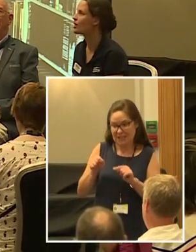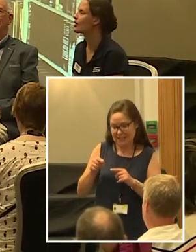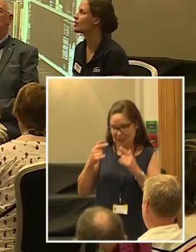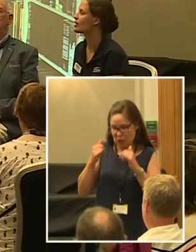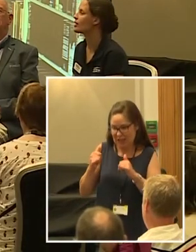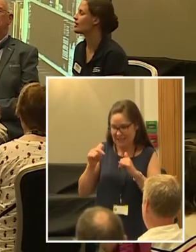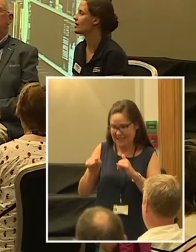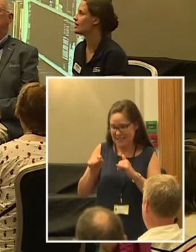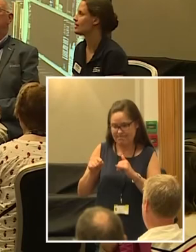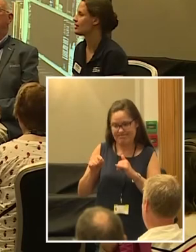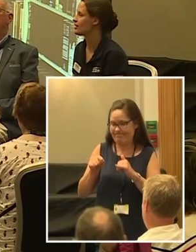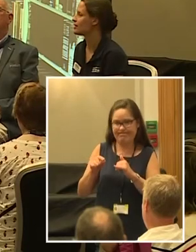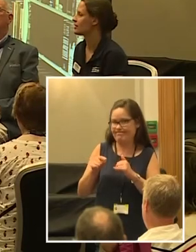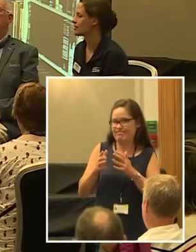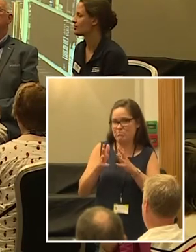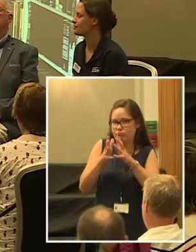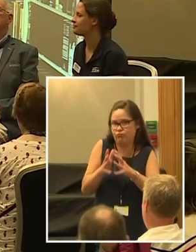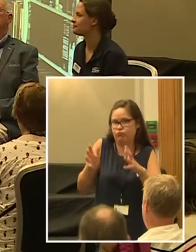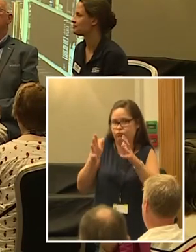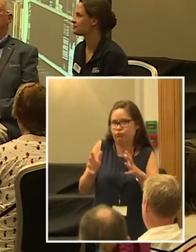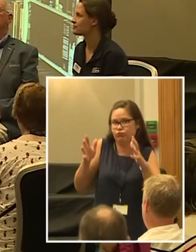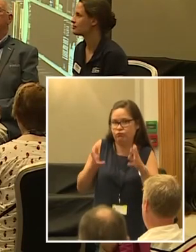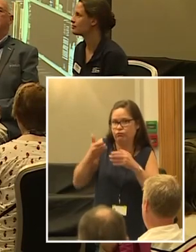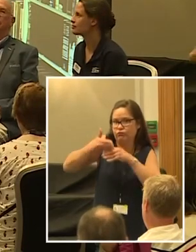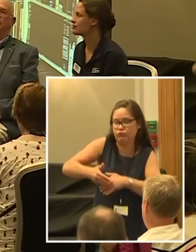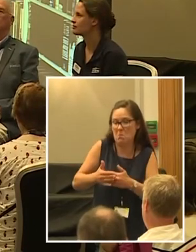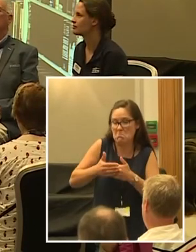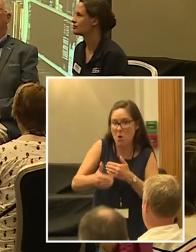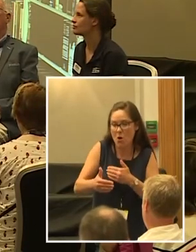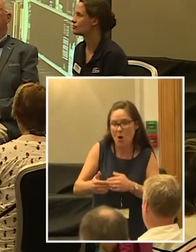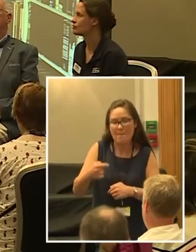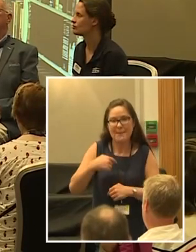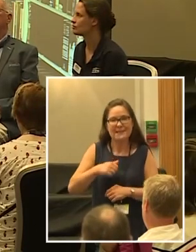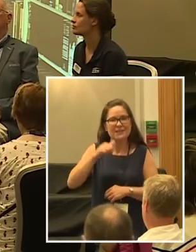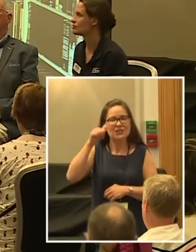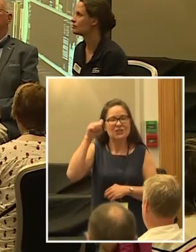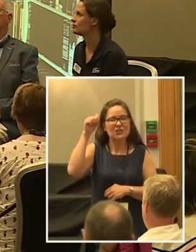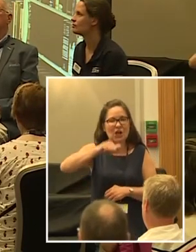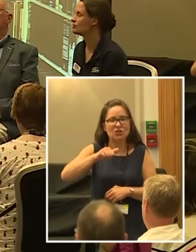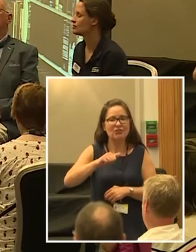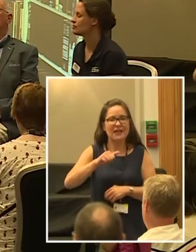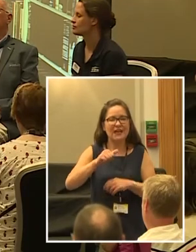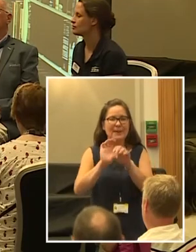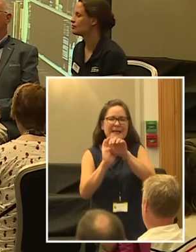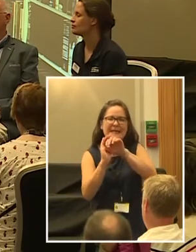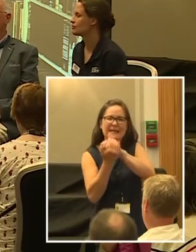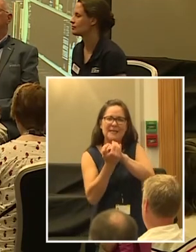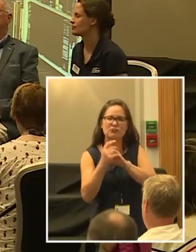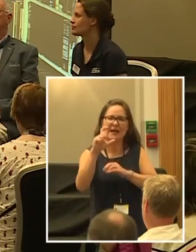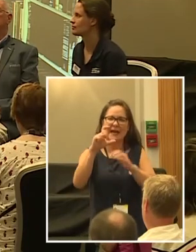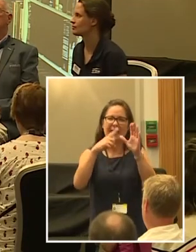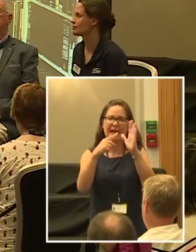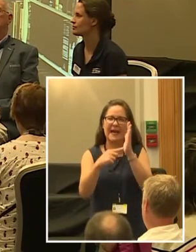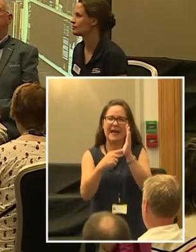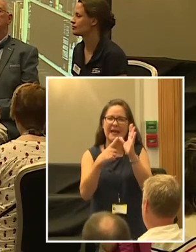is getting increasingly busy, really. So I was doing cataract surgery, dealing a little bit